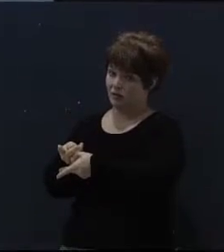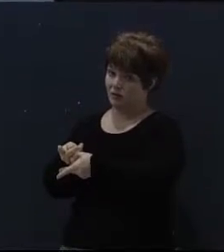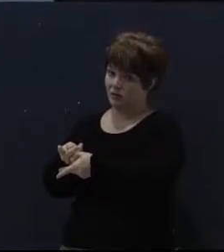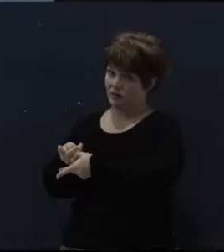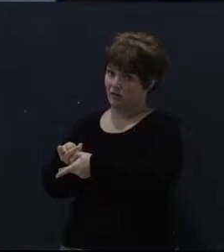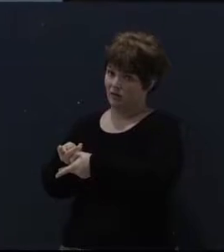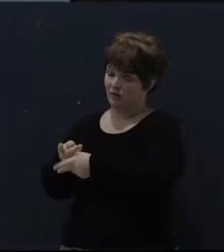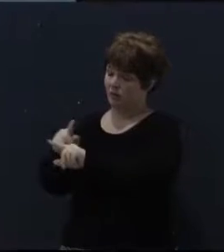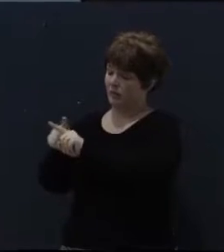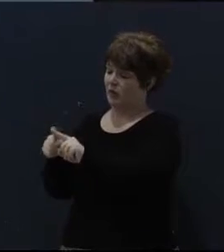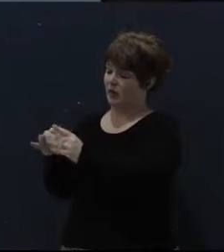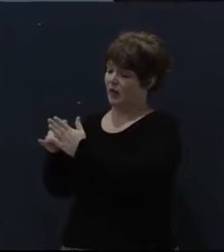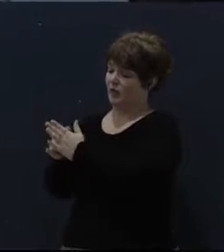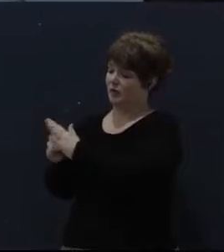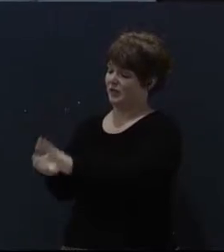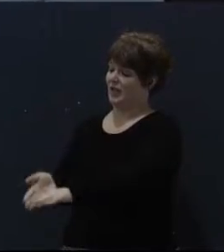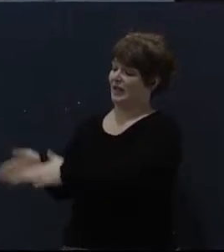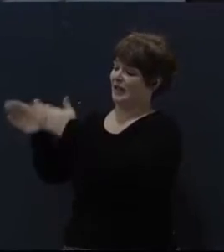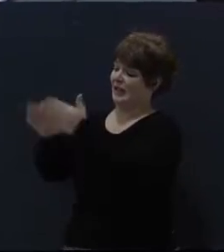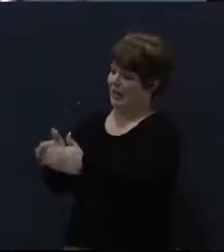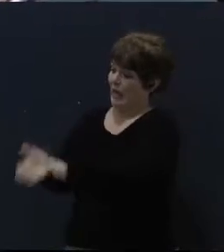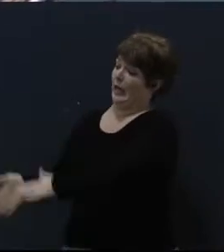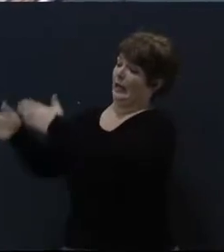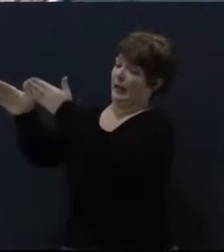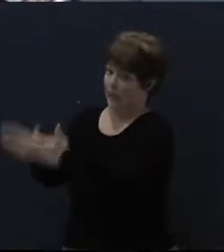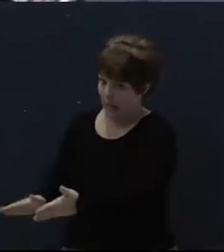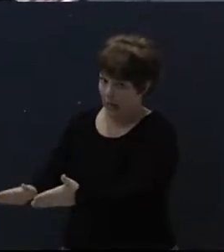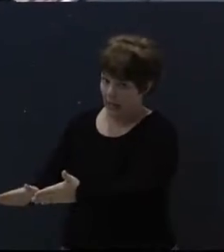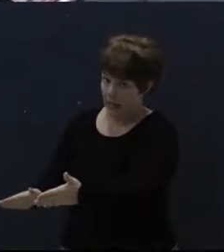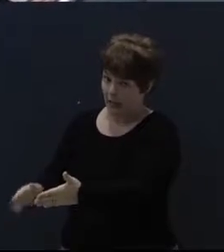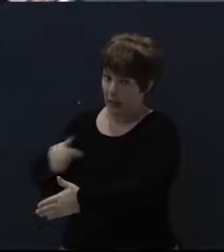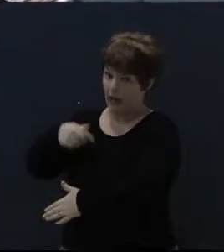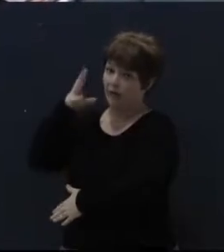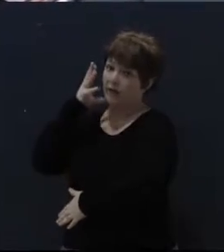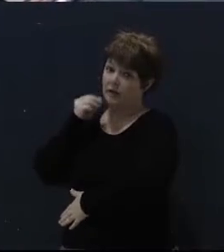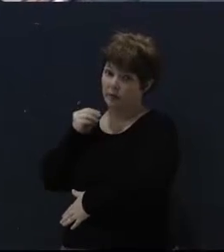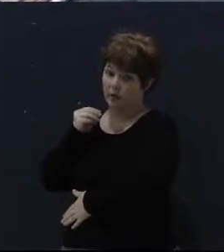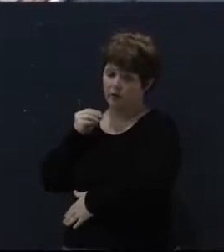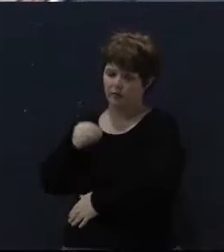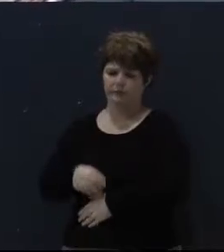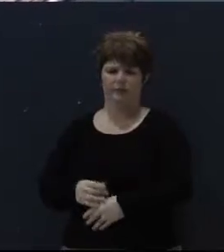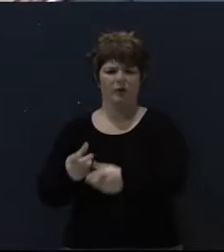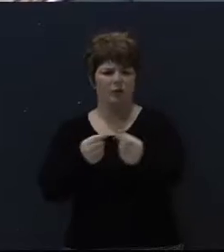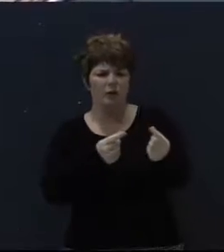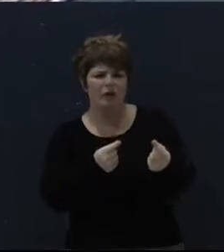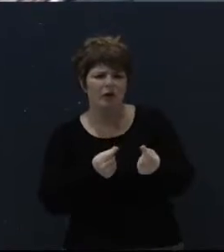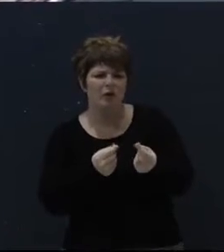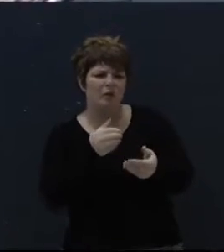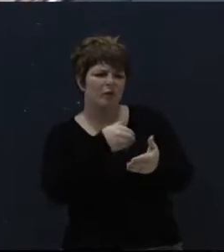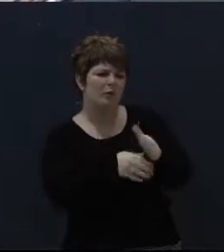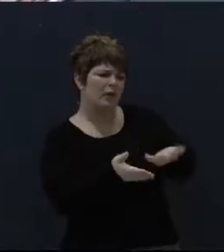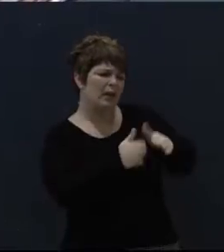But that was the deadest dead that I ever been in. You said, what do you do when you're in a dead place?